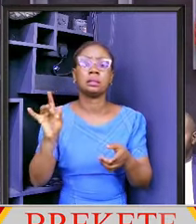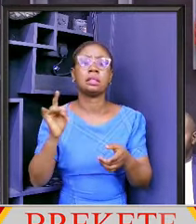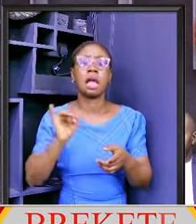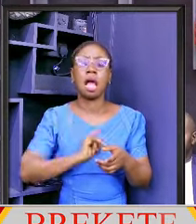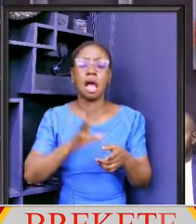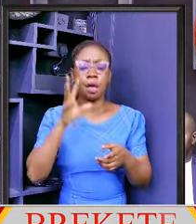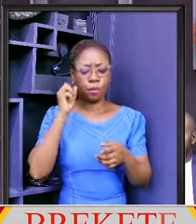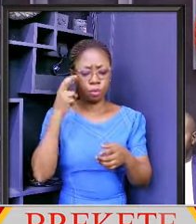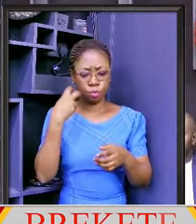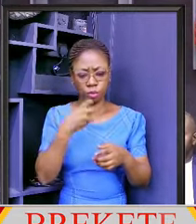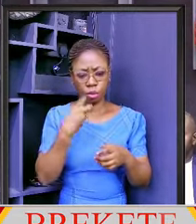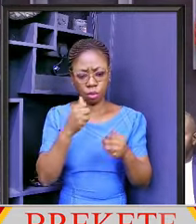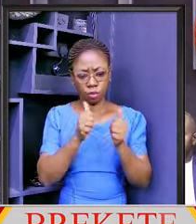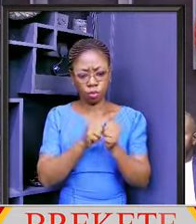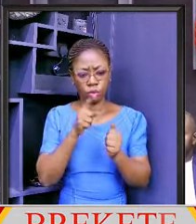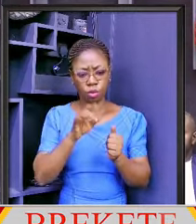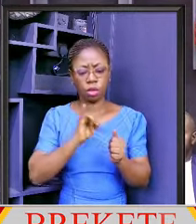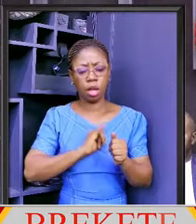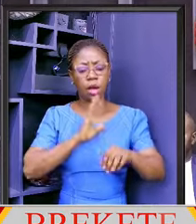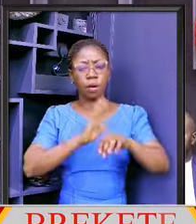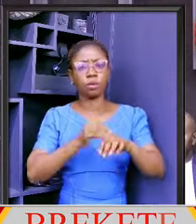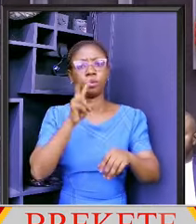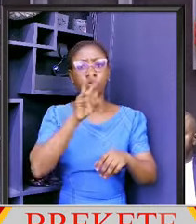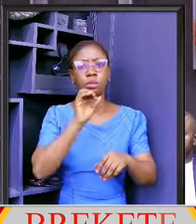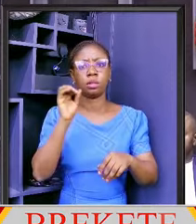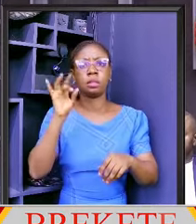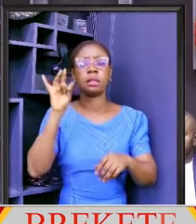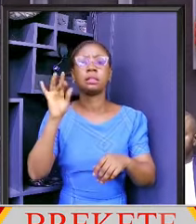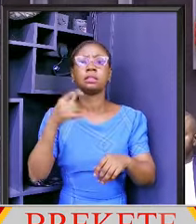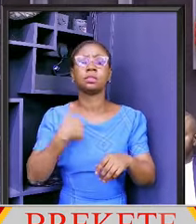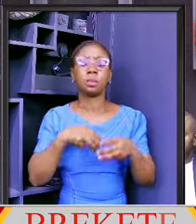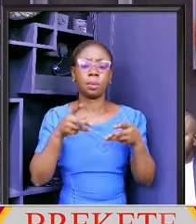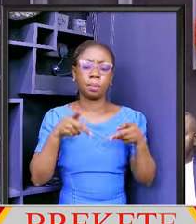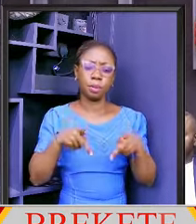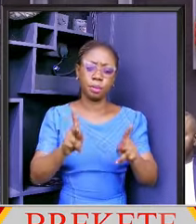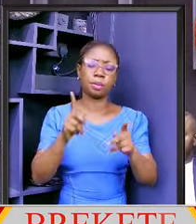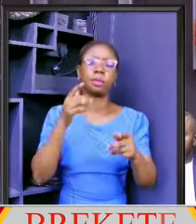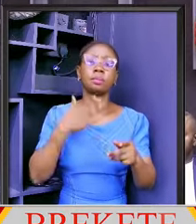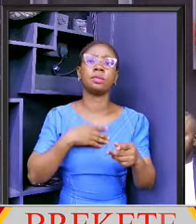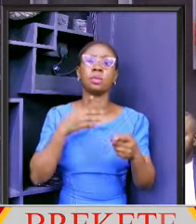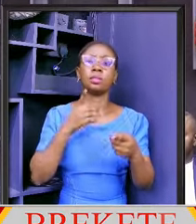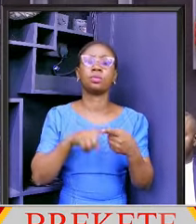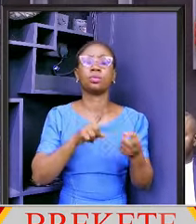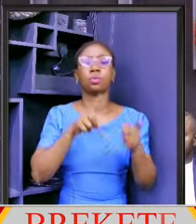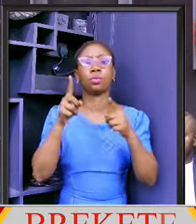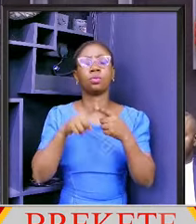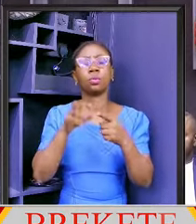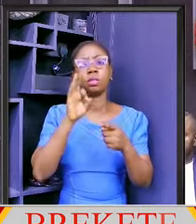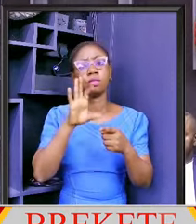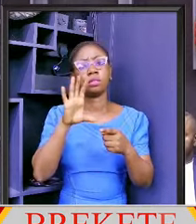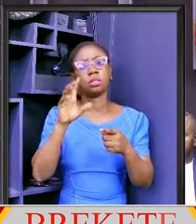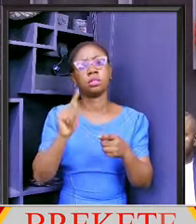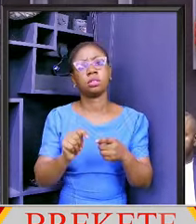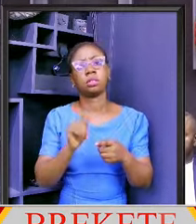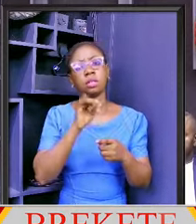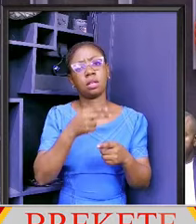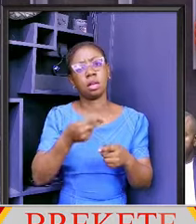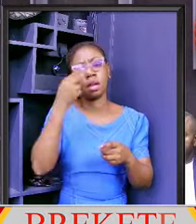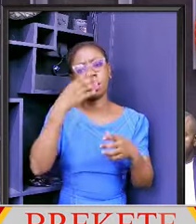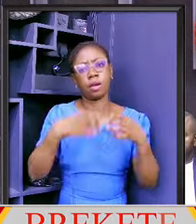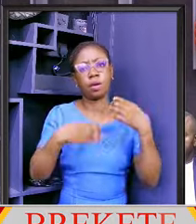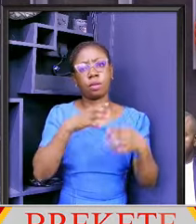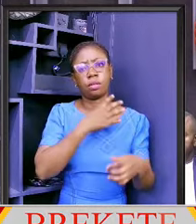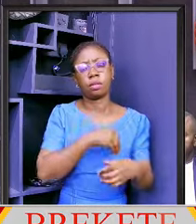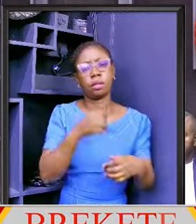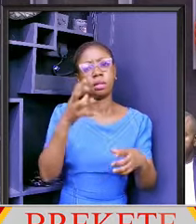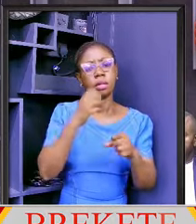with you. I called you that 2018. You permitted me or you directed me to go to FCT High Court and obtain affidavit.